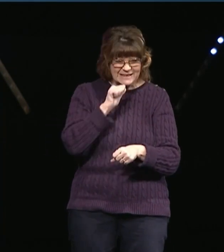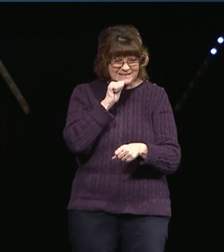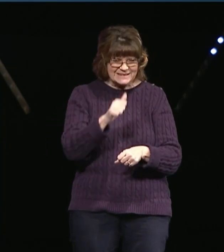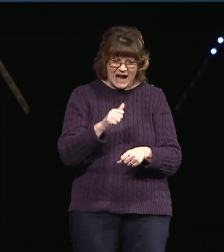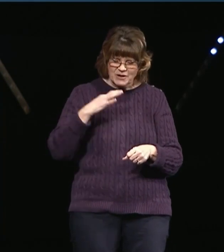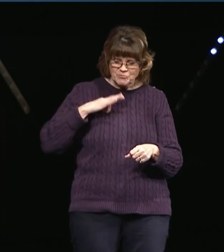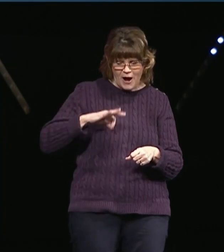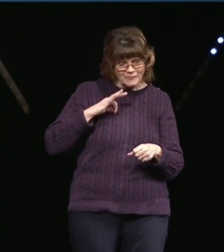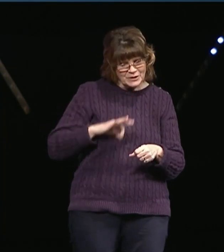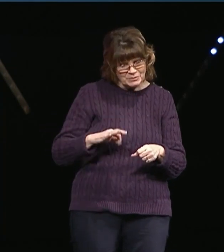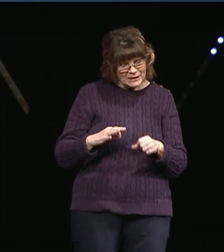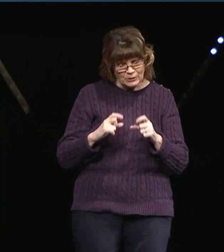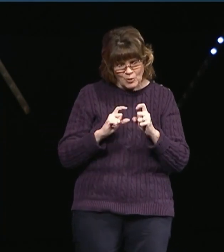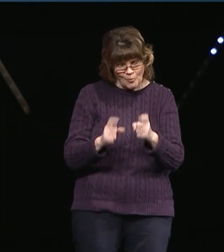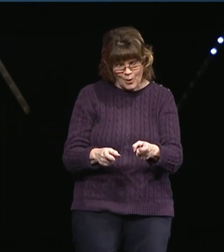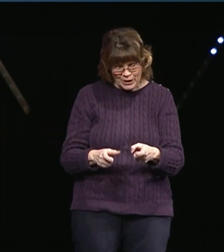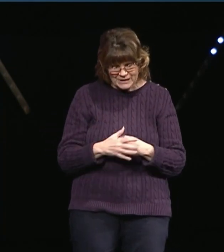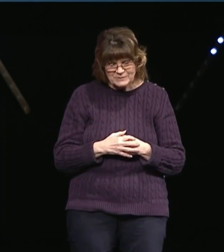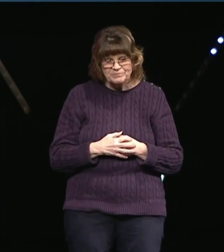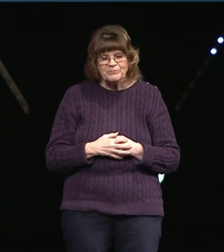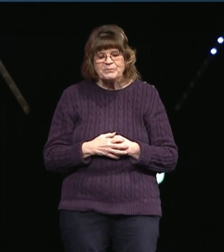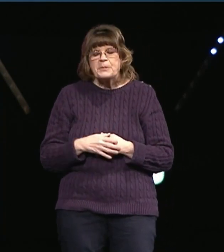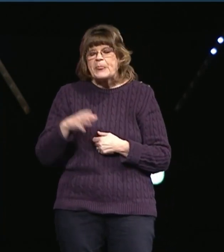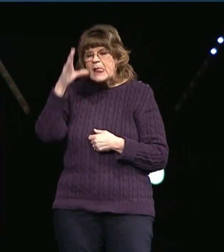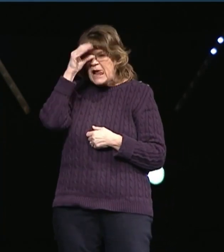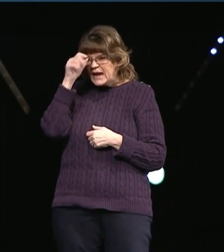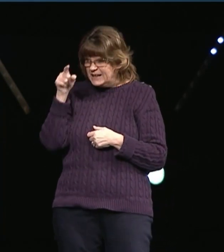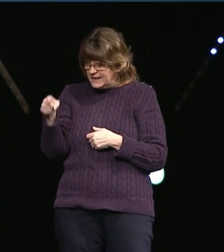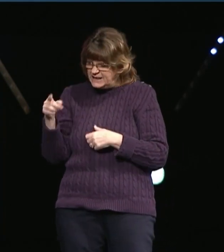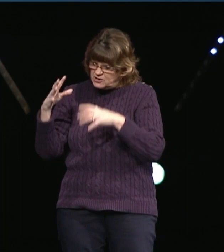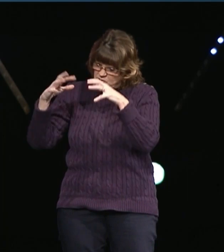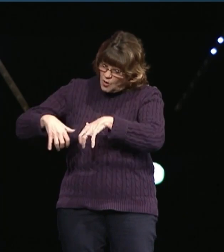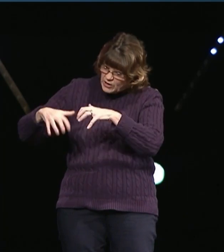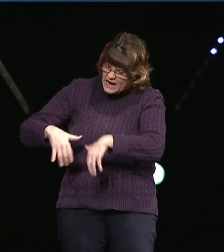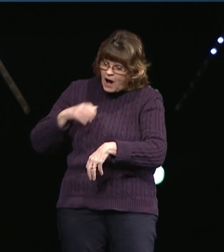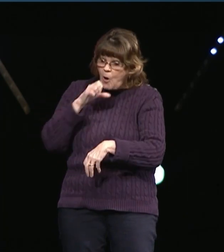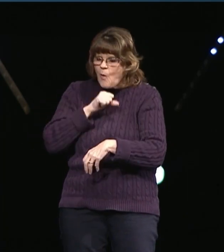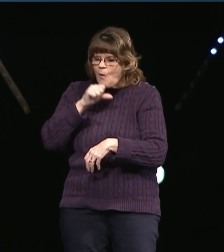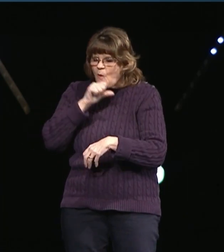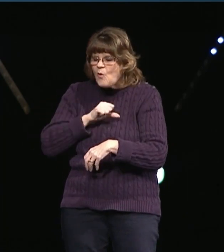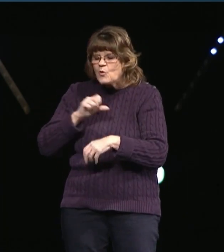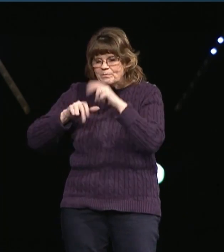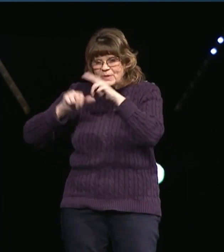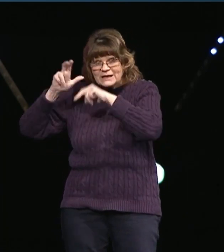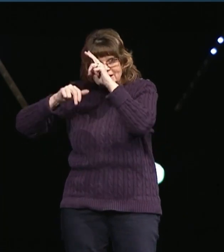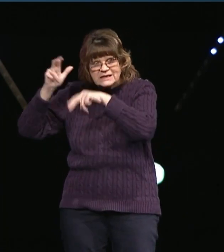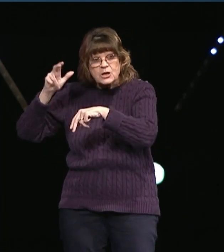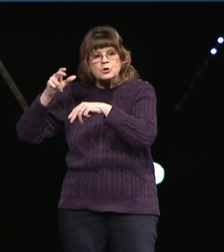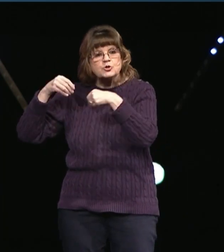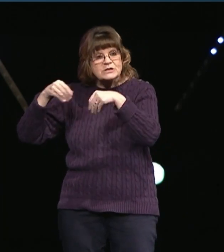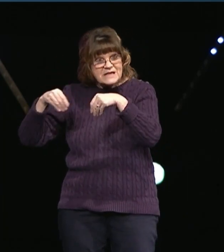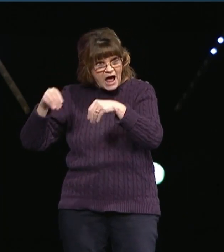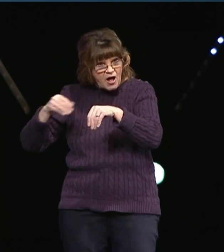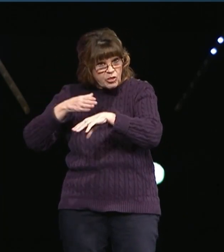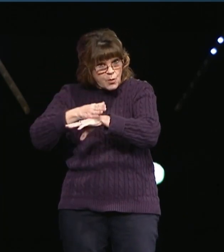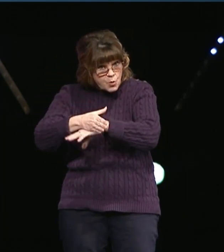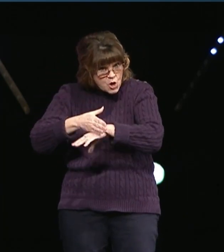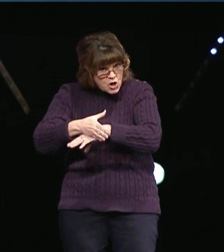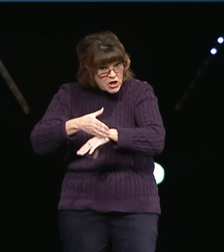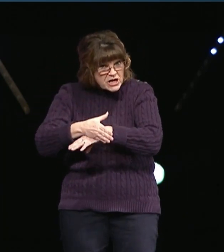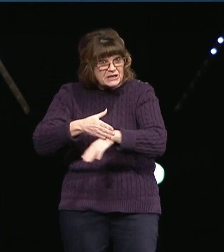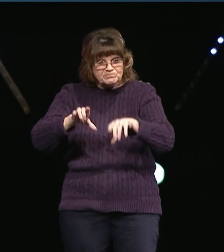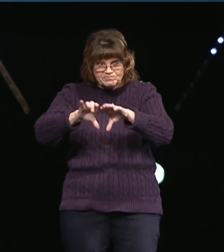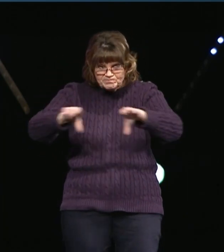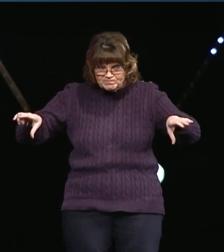properly rewarded. He and another friend tore down old Billings to sell the popular barn wood to